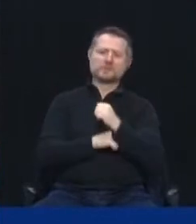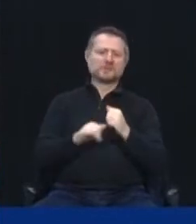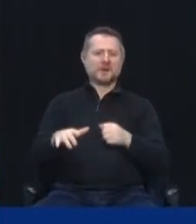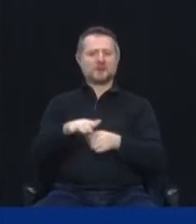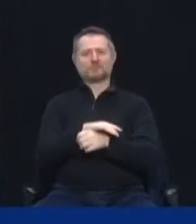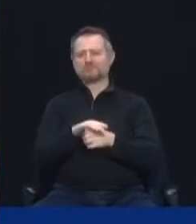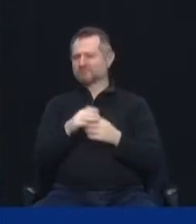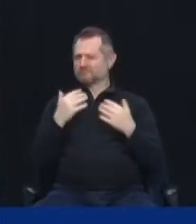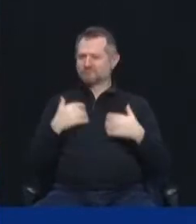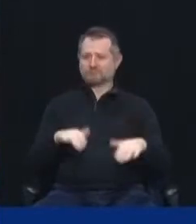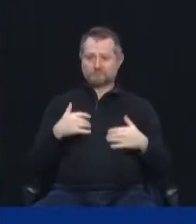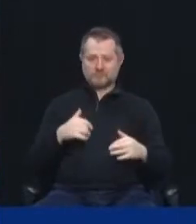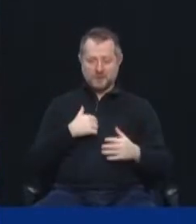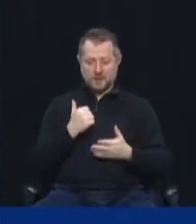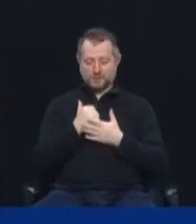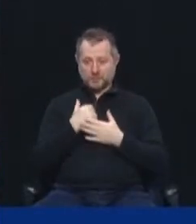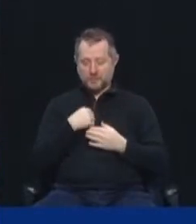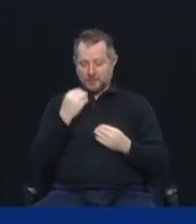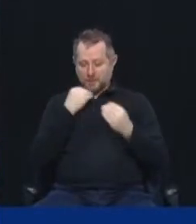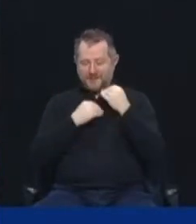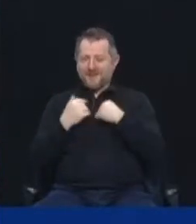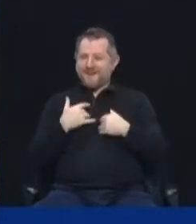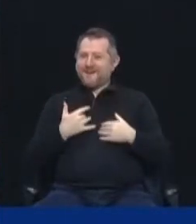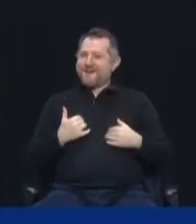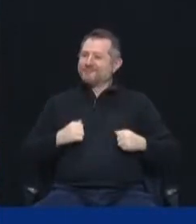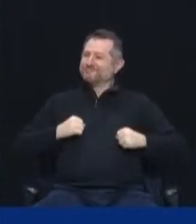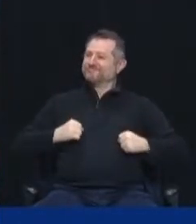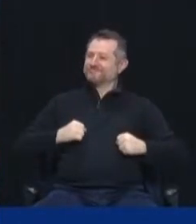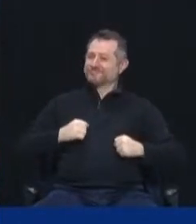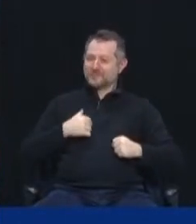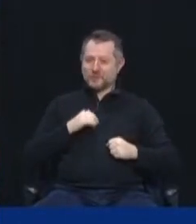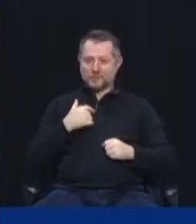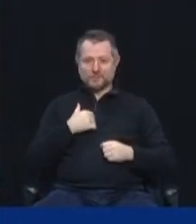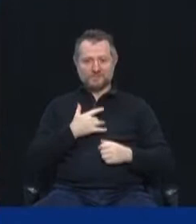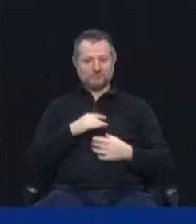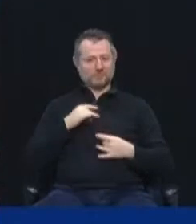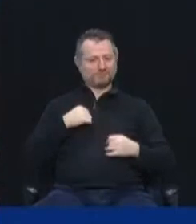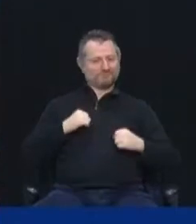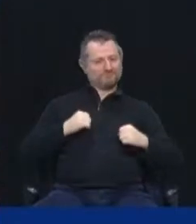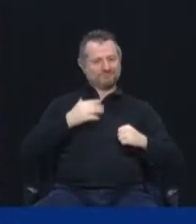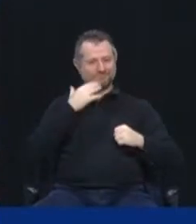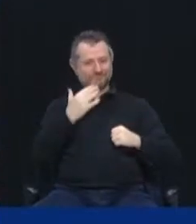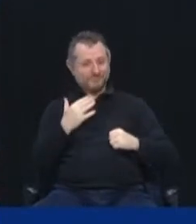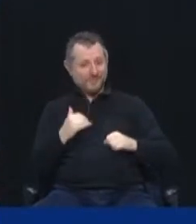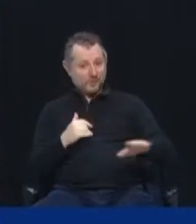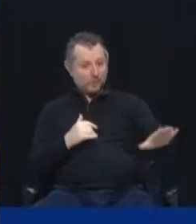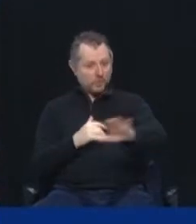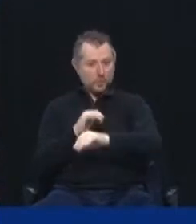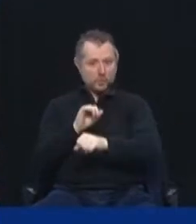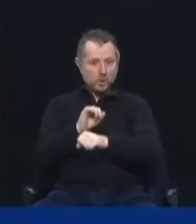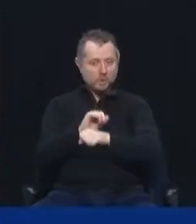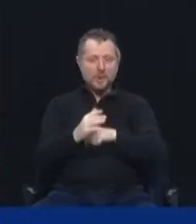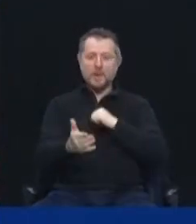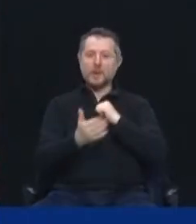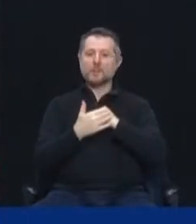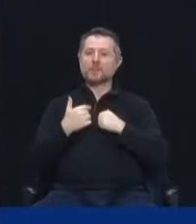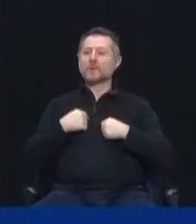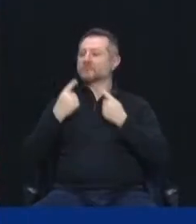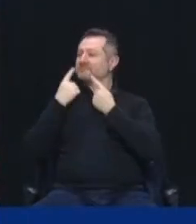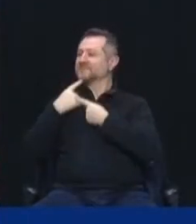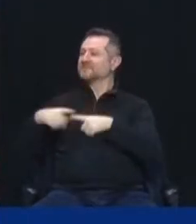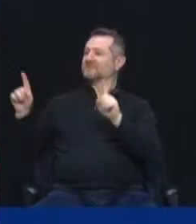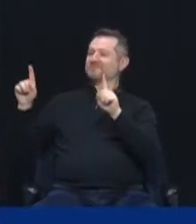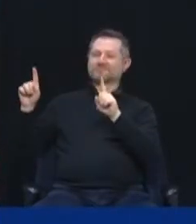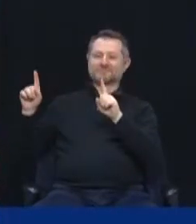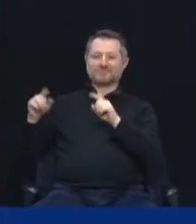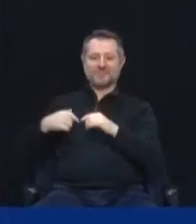bodies and our souls. Their work helps us survive and flourish. Let's make sure we do the same